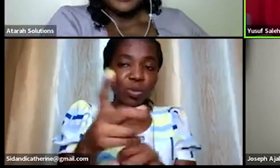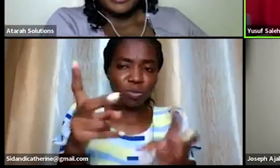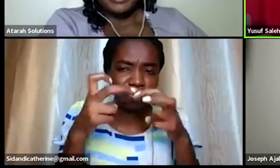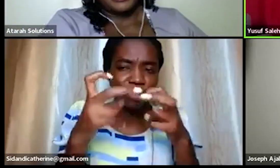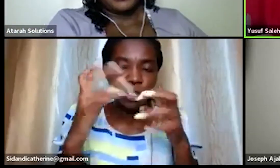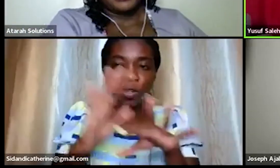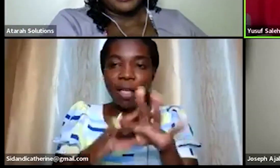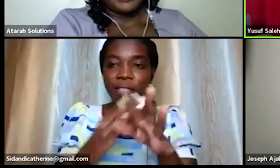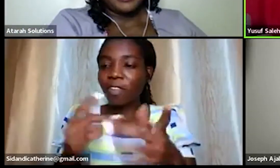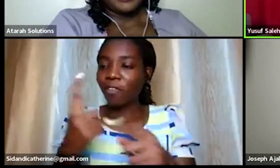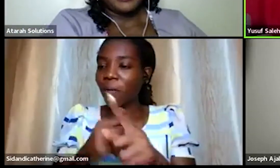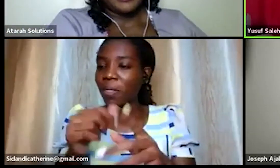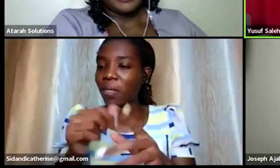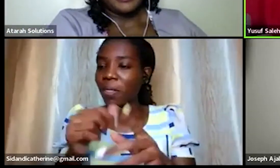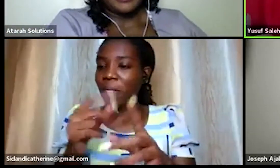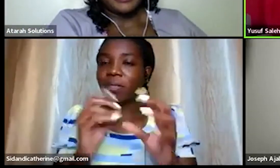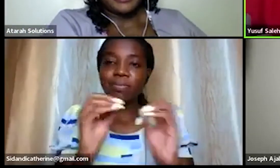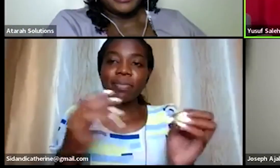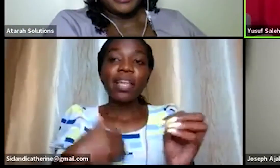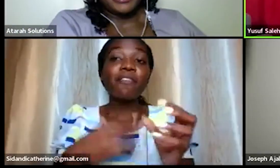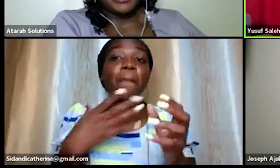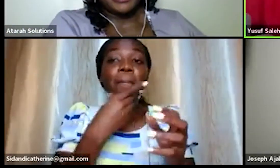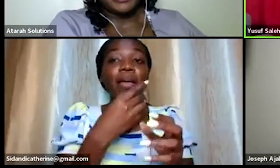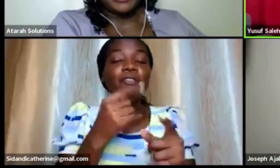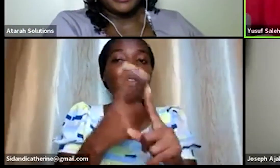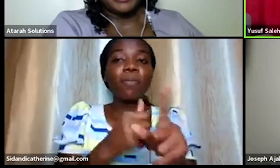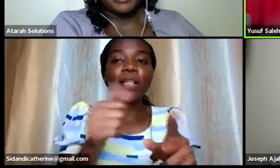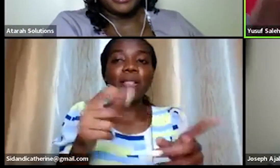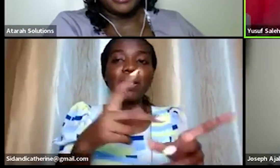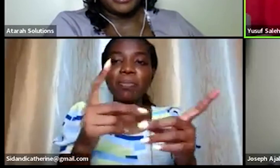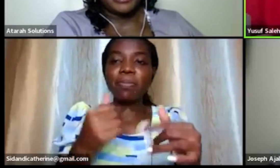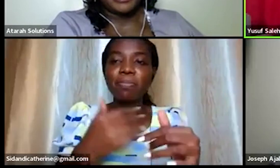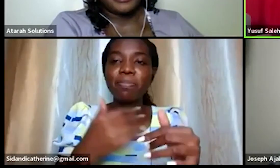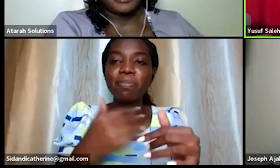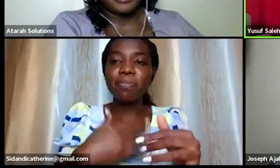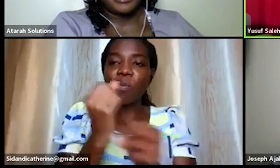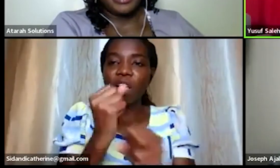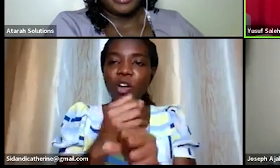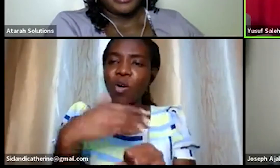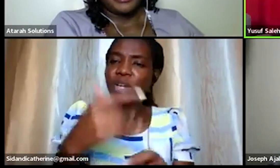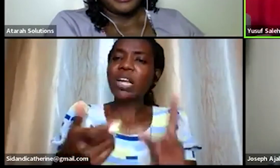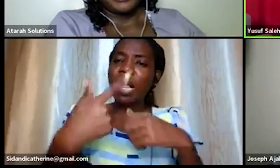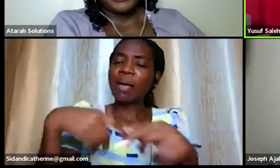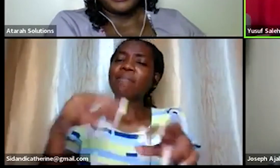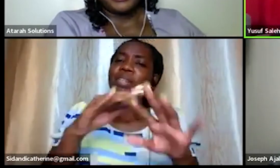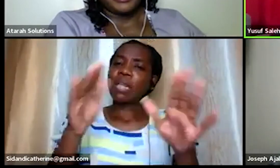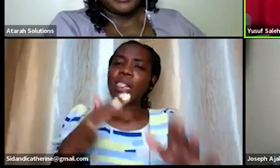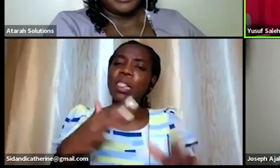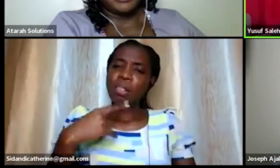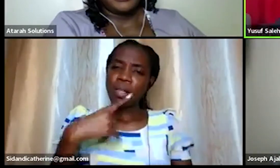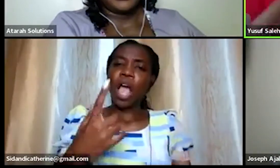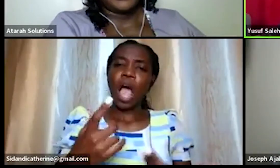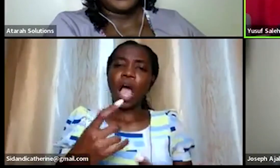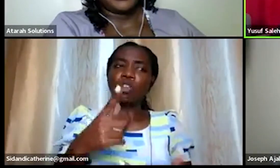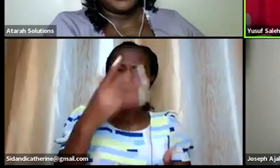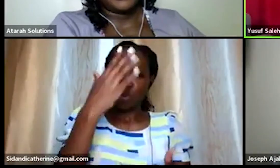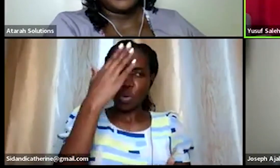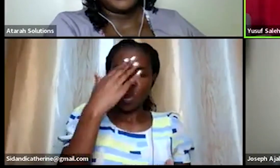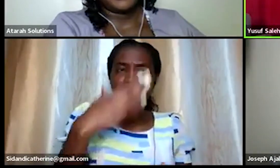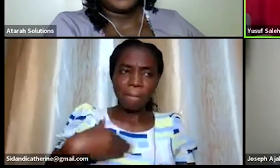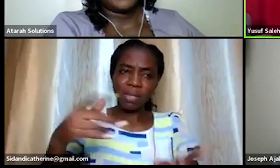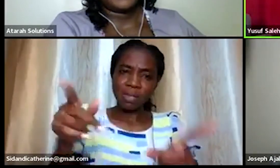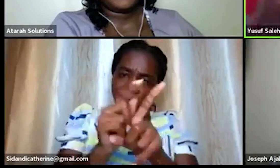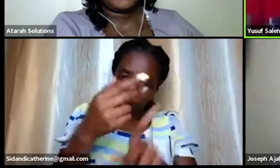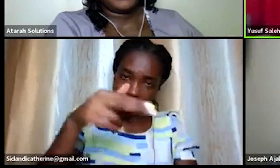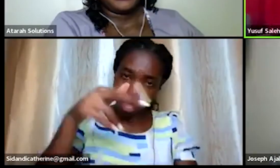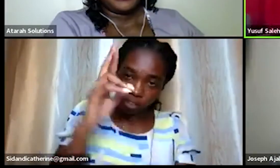Where I work today, there's a gentleman in IT who always come to my desk and say, Yusuf, you know what? I'm also an HR. In fact,